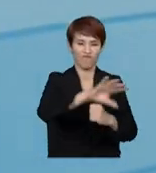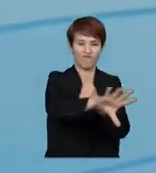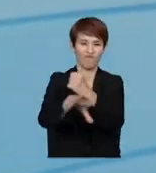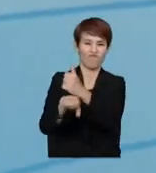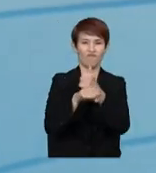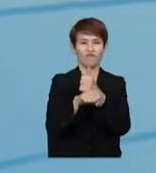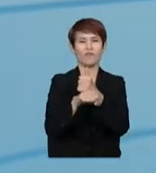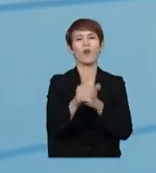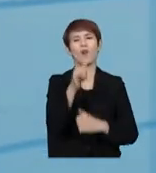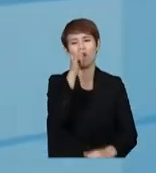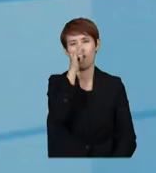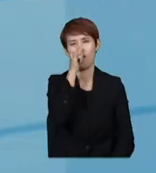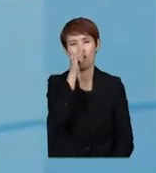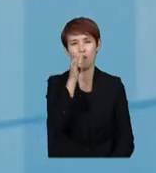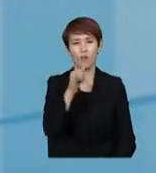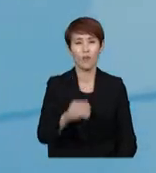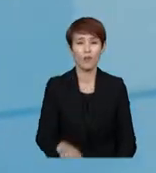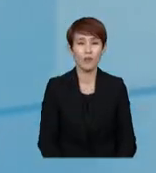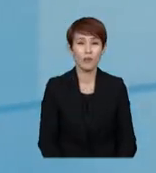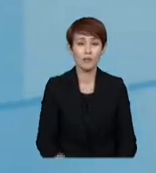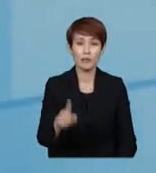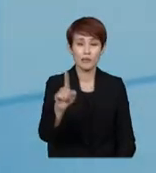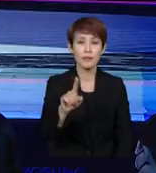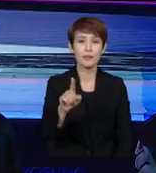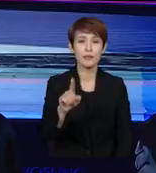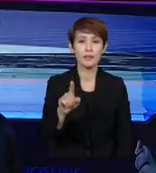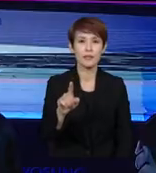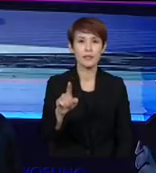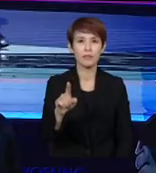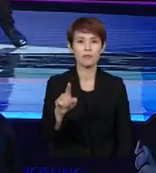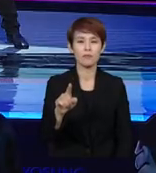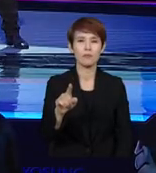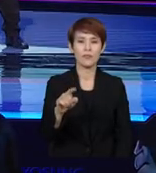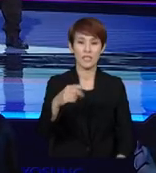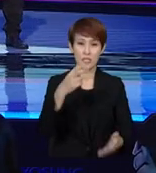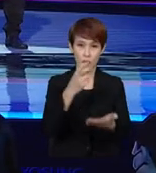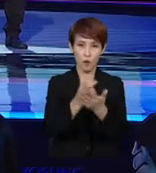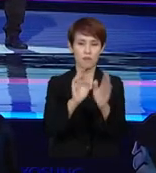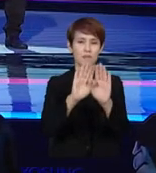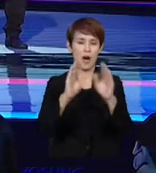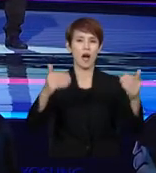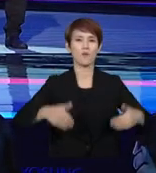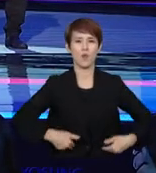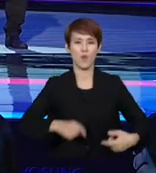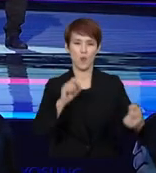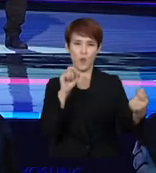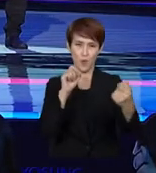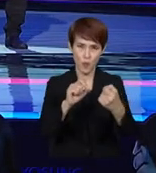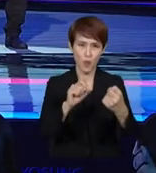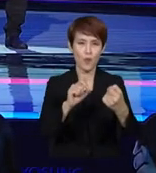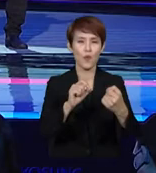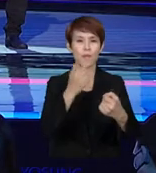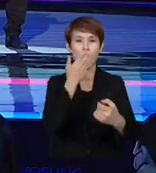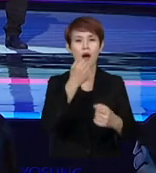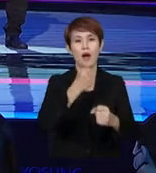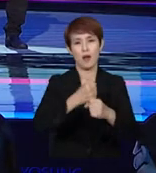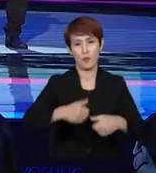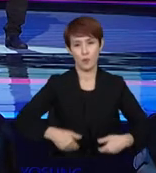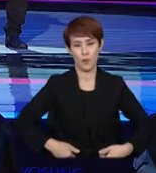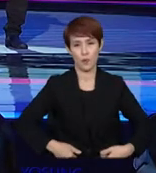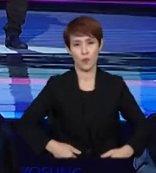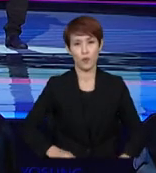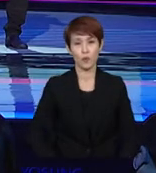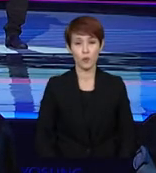of institutions are open and accessible, that they have intra-party democracy. It also matters, second criterion, that they are, broadly